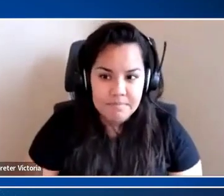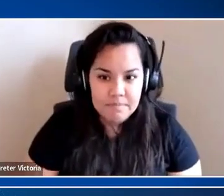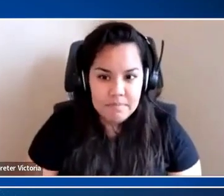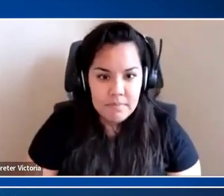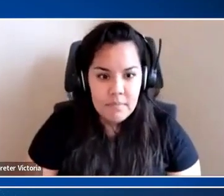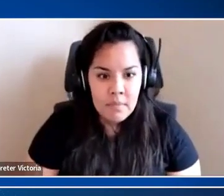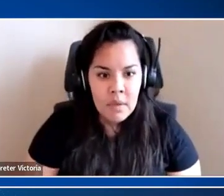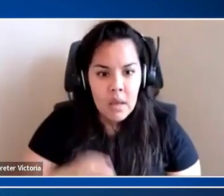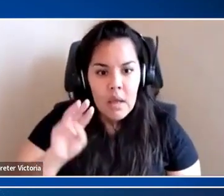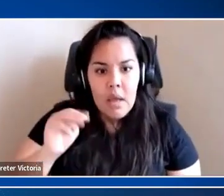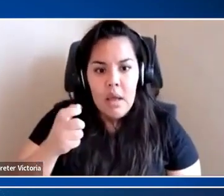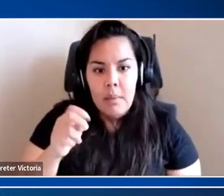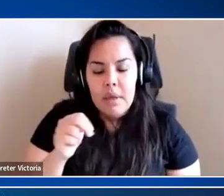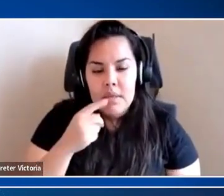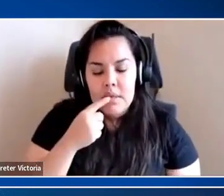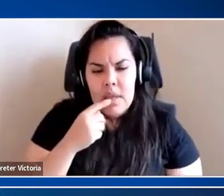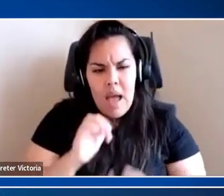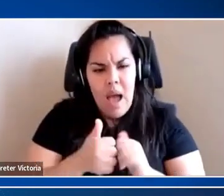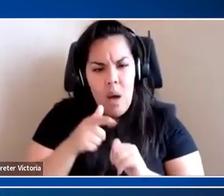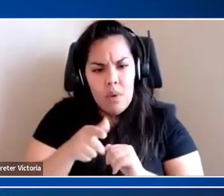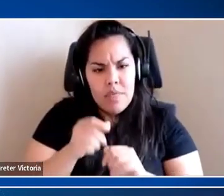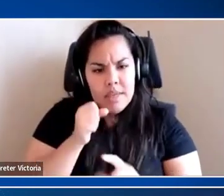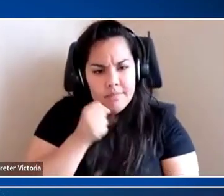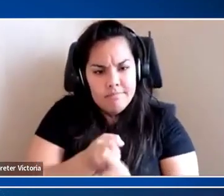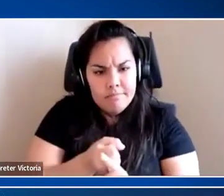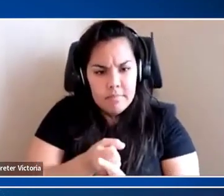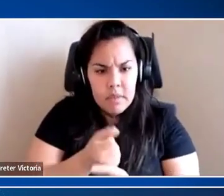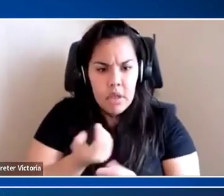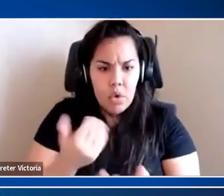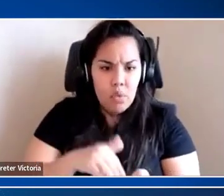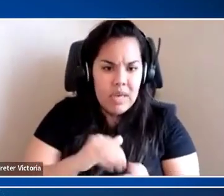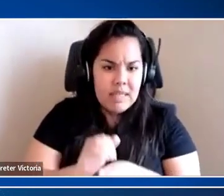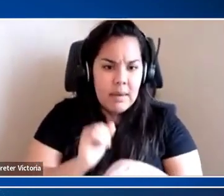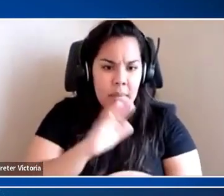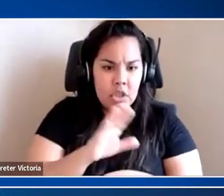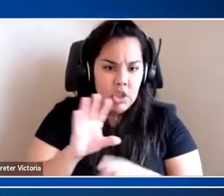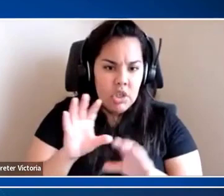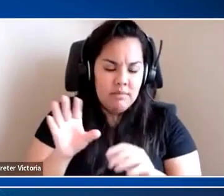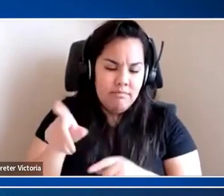How would this affect a resubmission under the new framework?